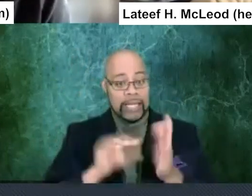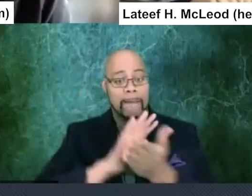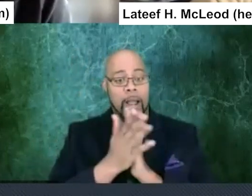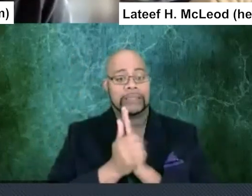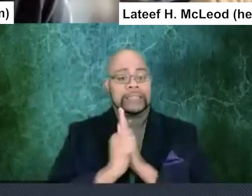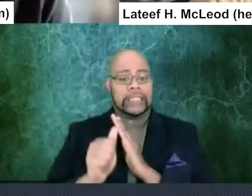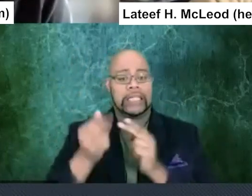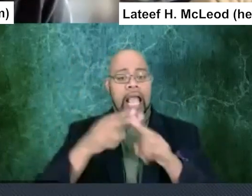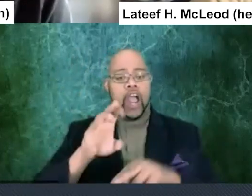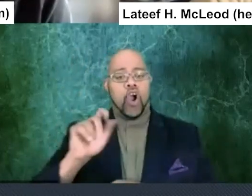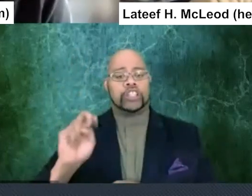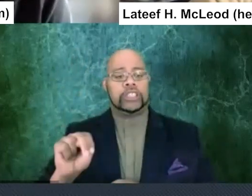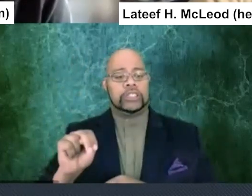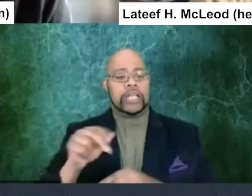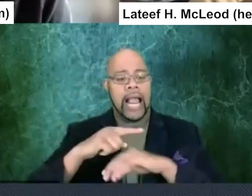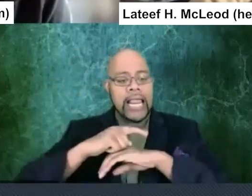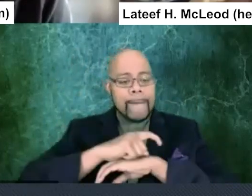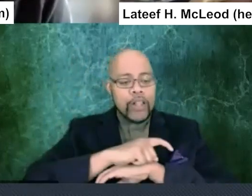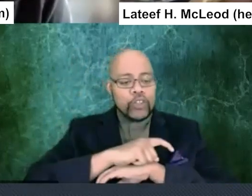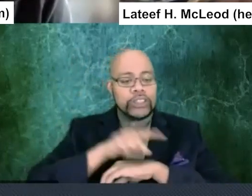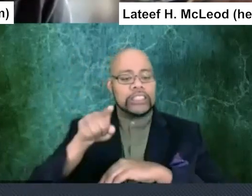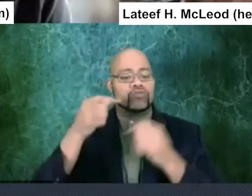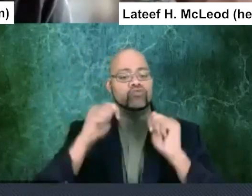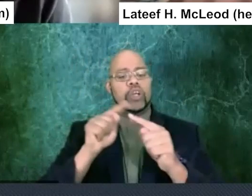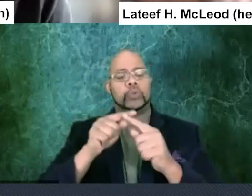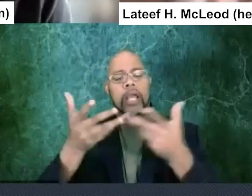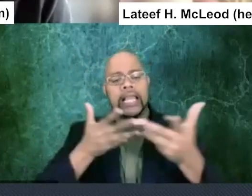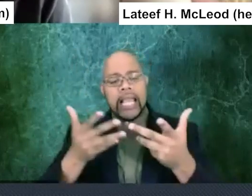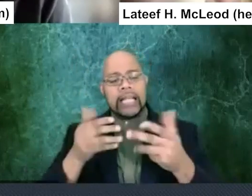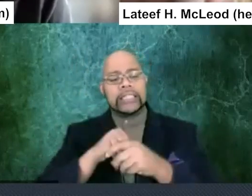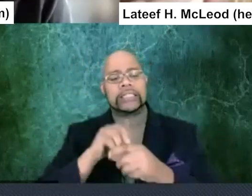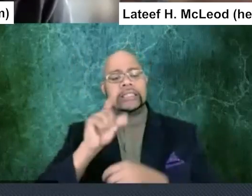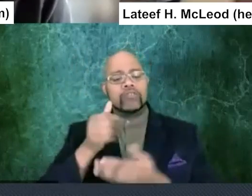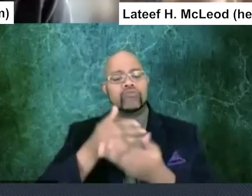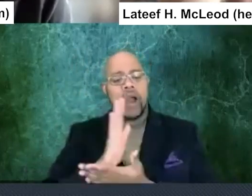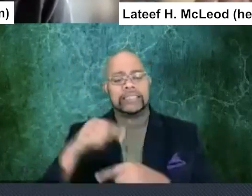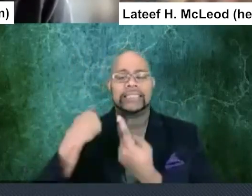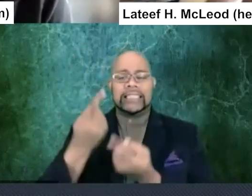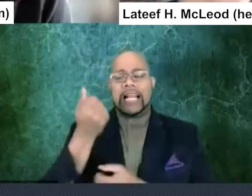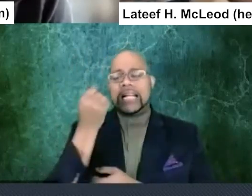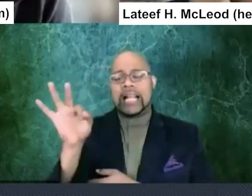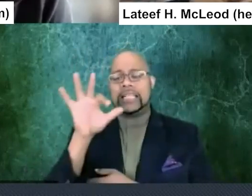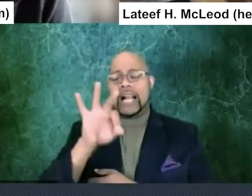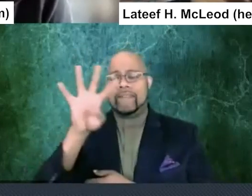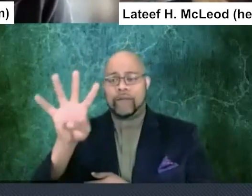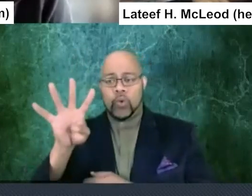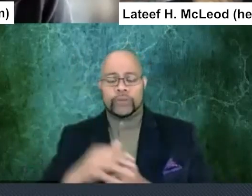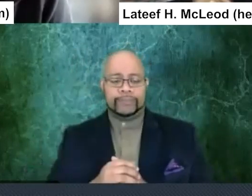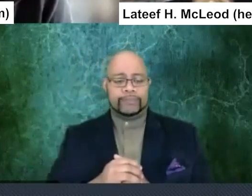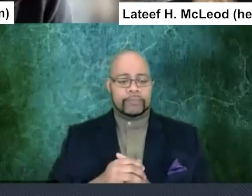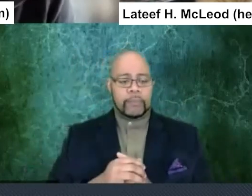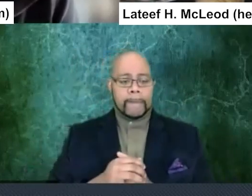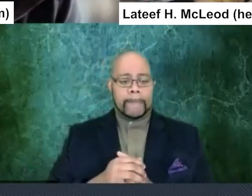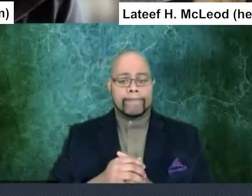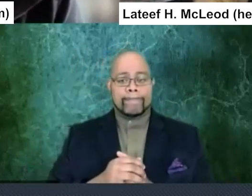skilled at egg carton caterpillars. He has been trying to engage in disability rights since 1994.